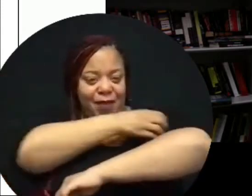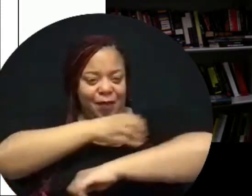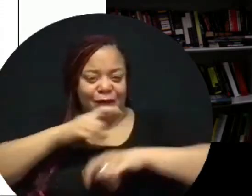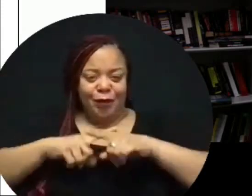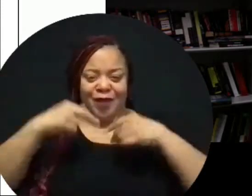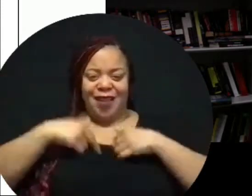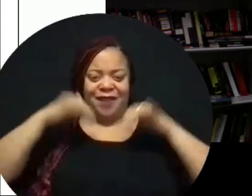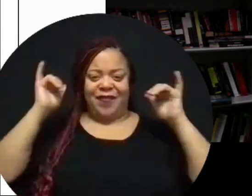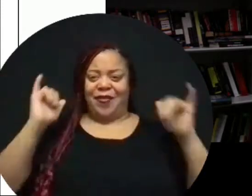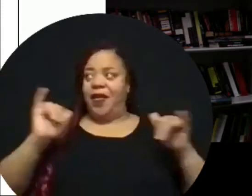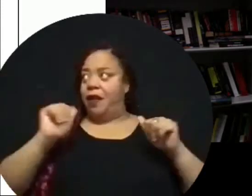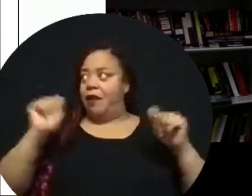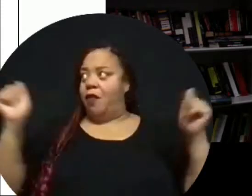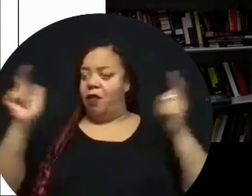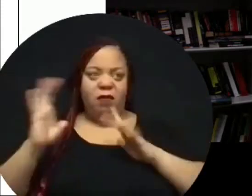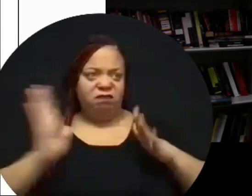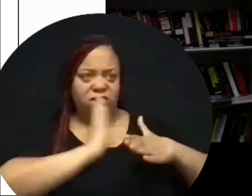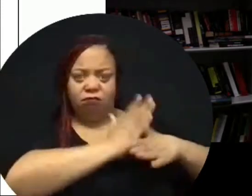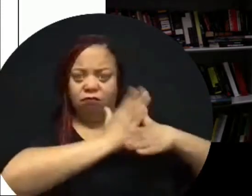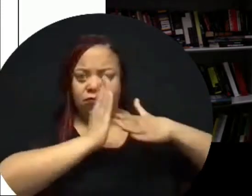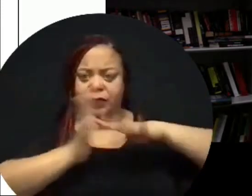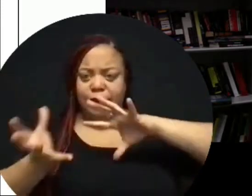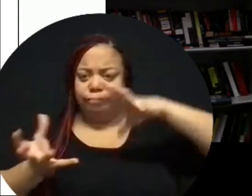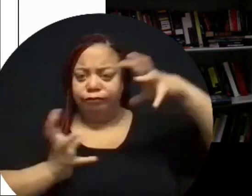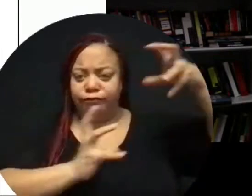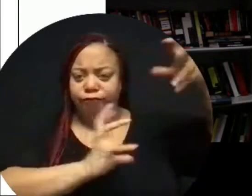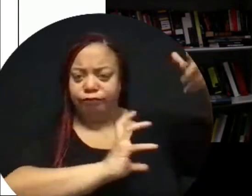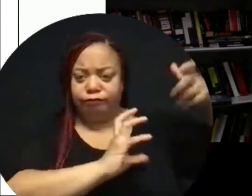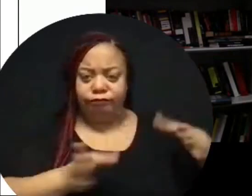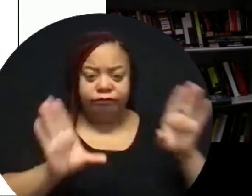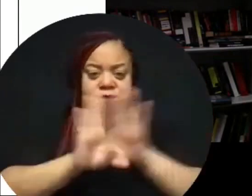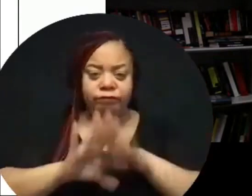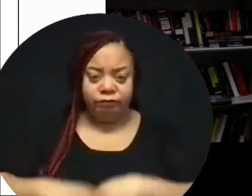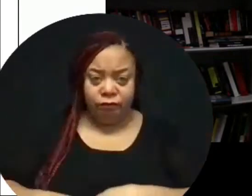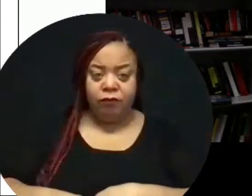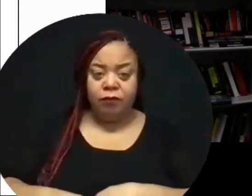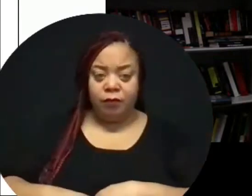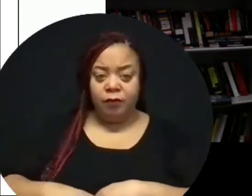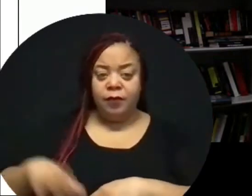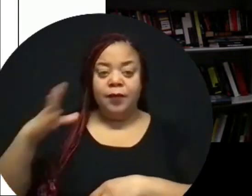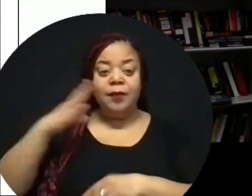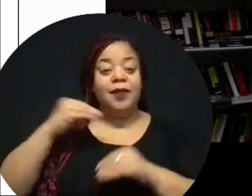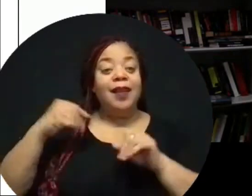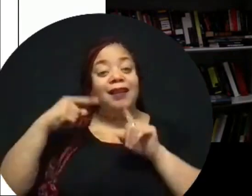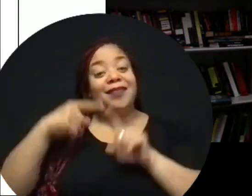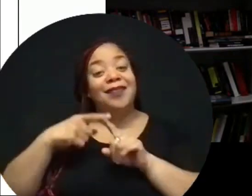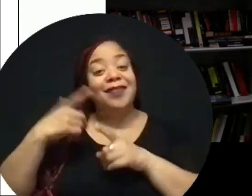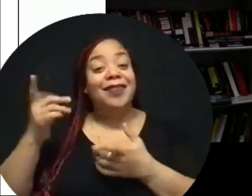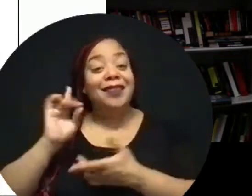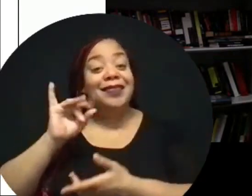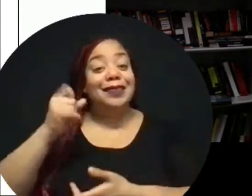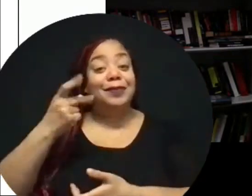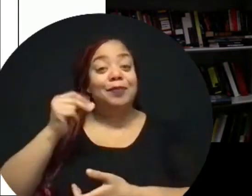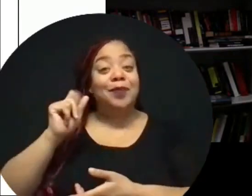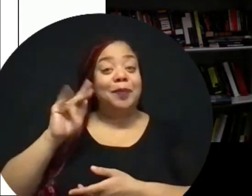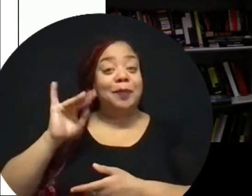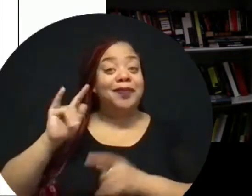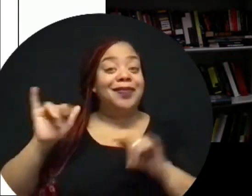right? And so I think for us, we're trying to build